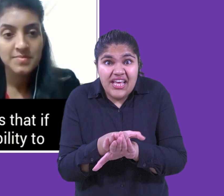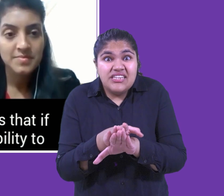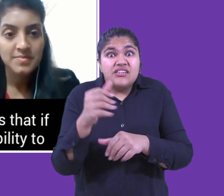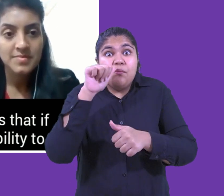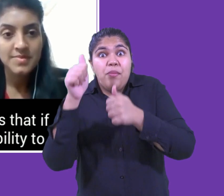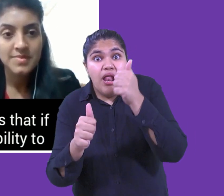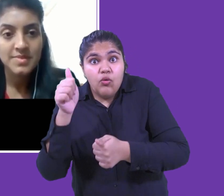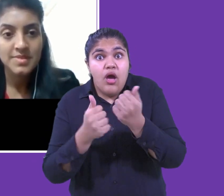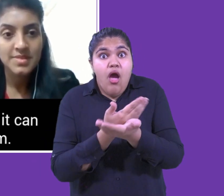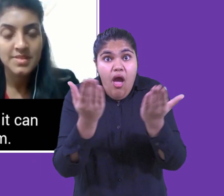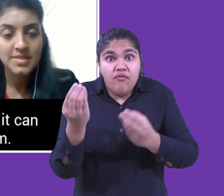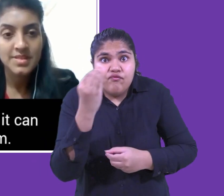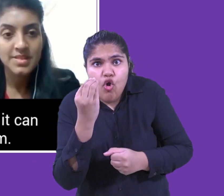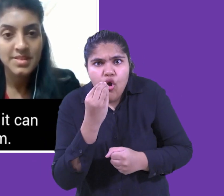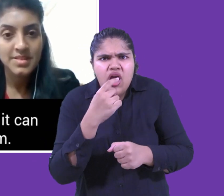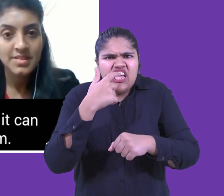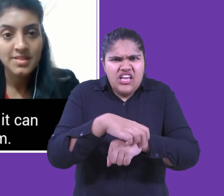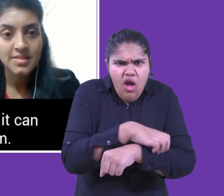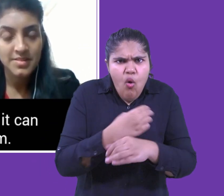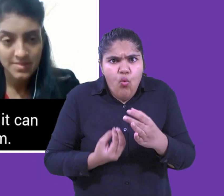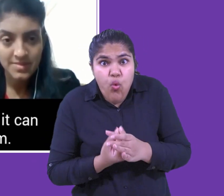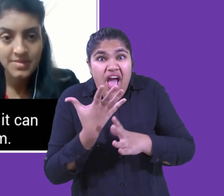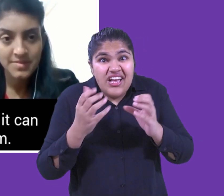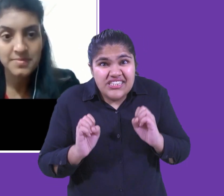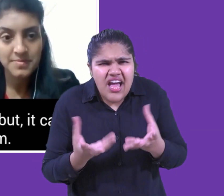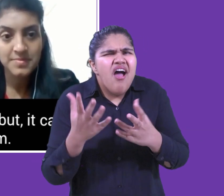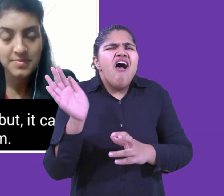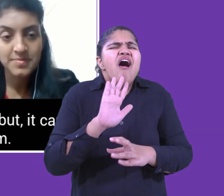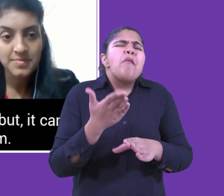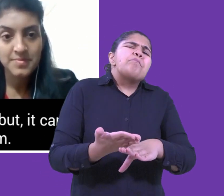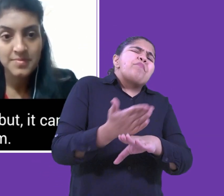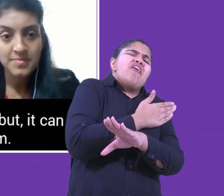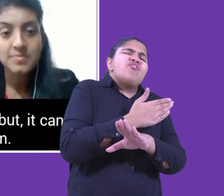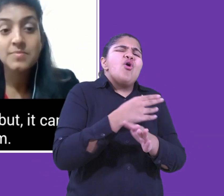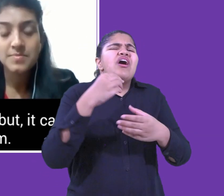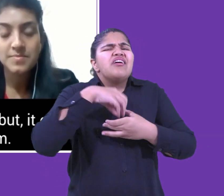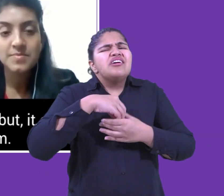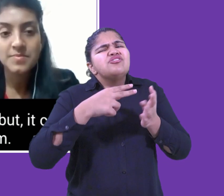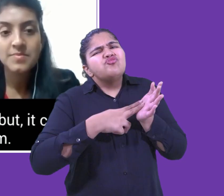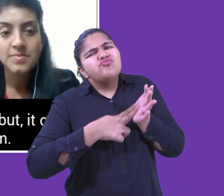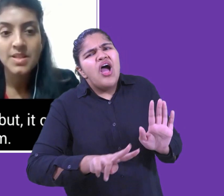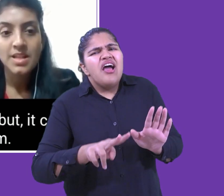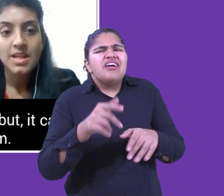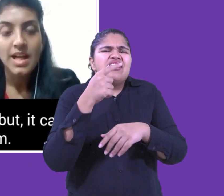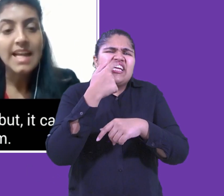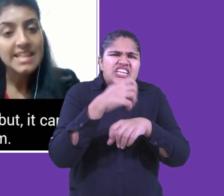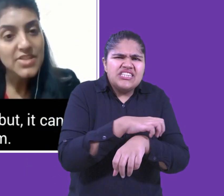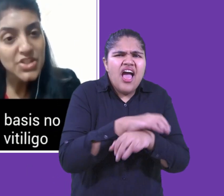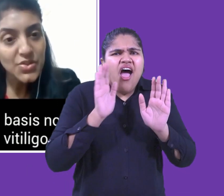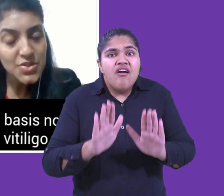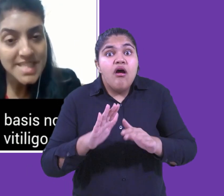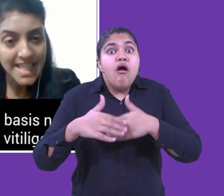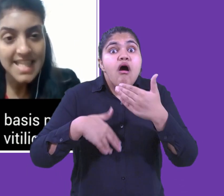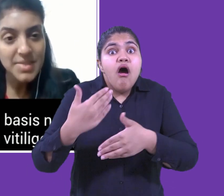susceptibility to develop, it all can aggravate the problem. It never causes the problem, but it can aggravate the problem. And